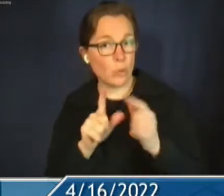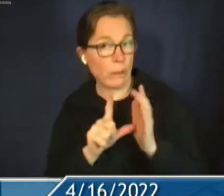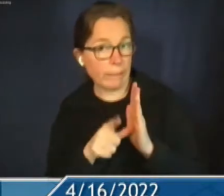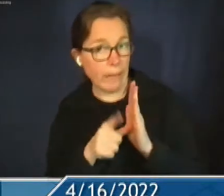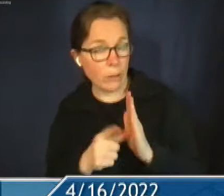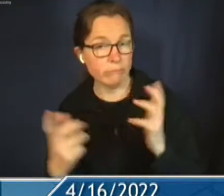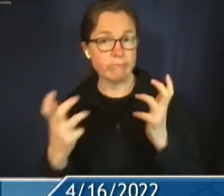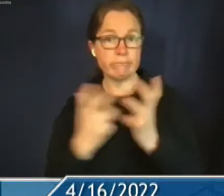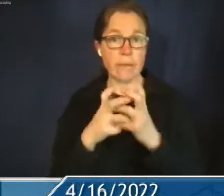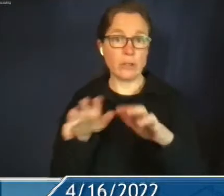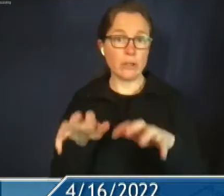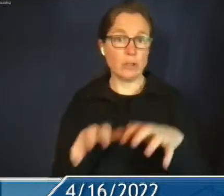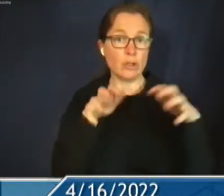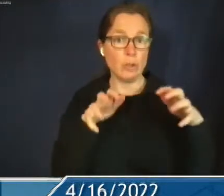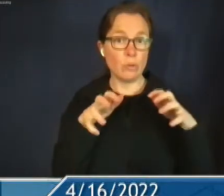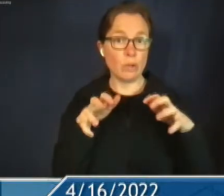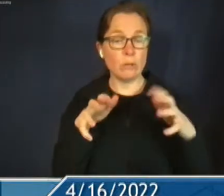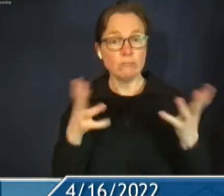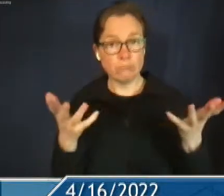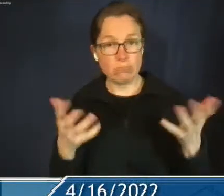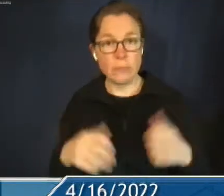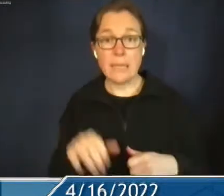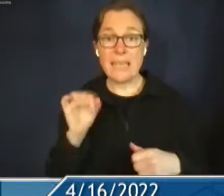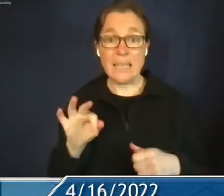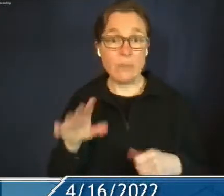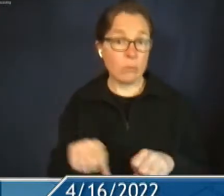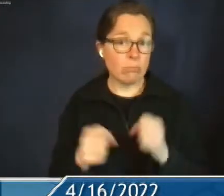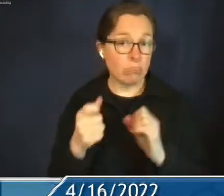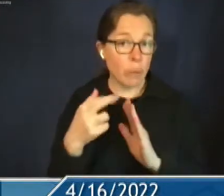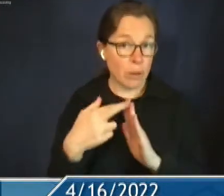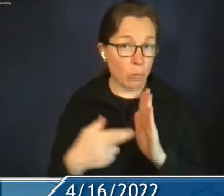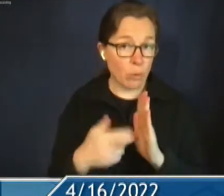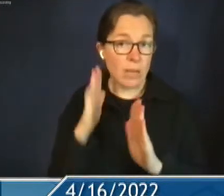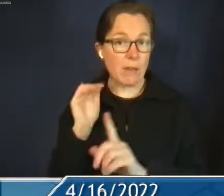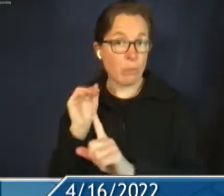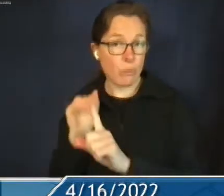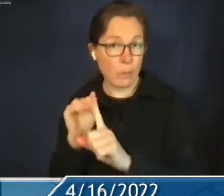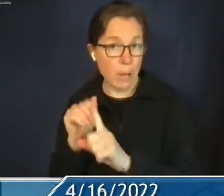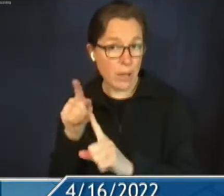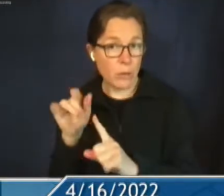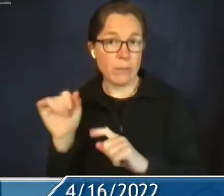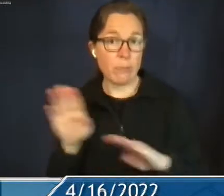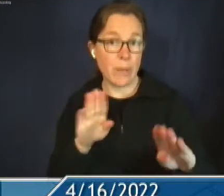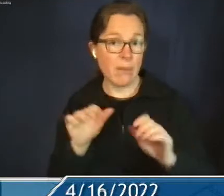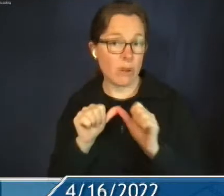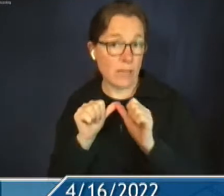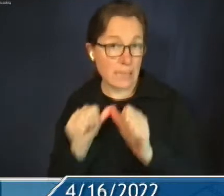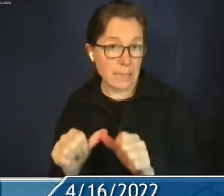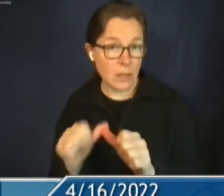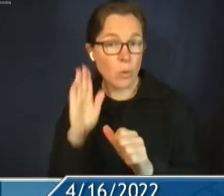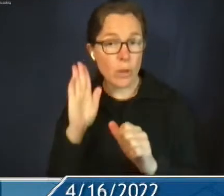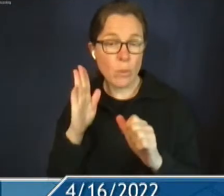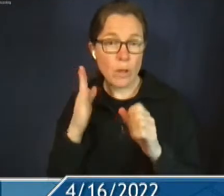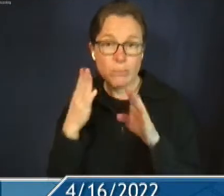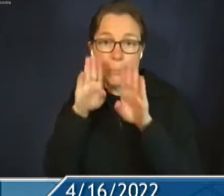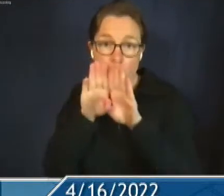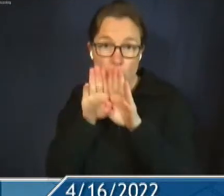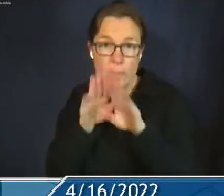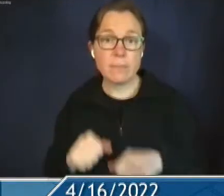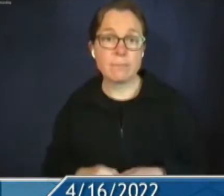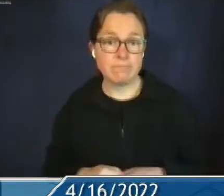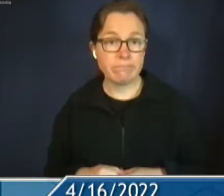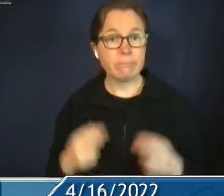in violation of any of those rules, I'll give you a reminder. And then if the behavior continues, then we'll just go ahead and mute folks. But, hopefully